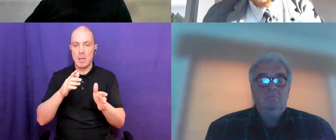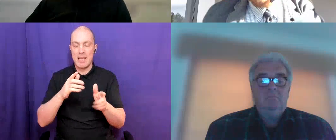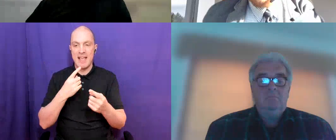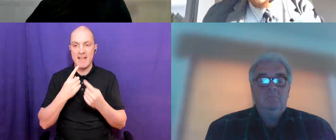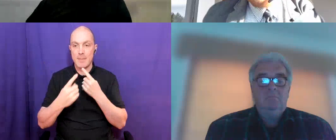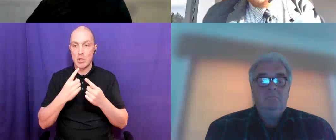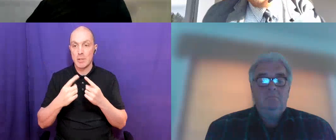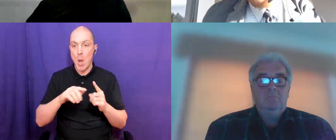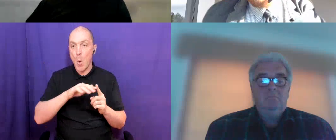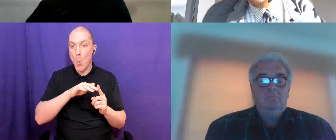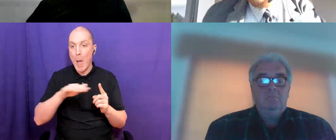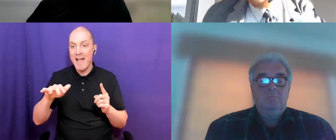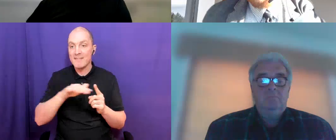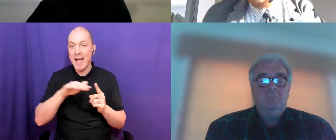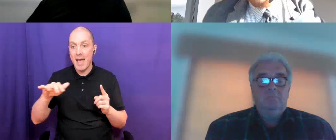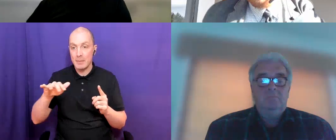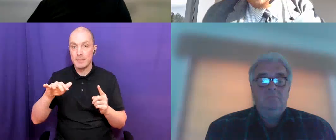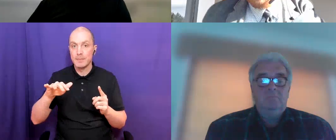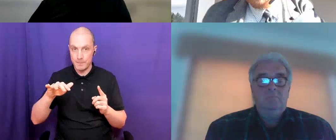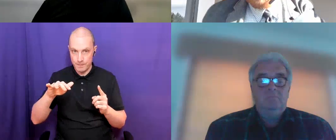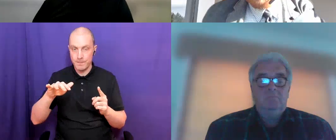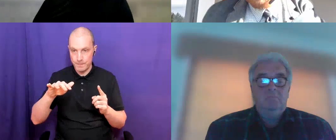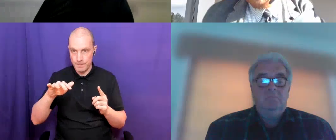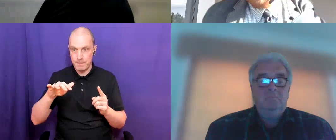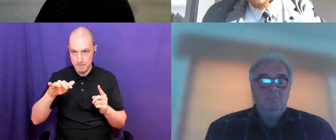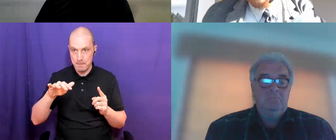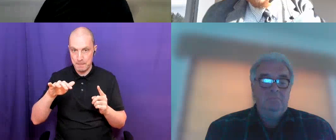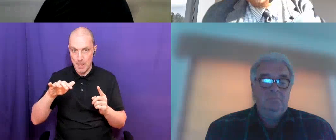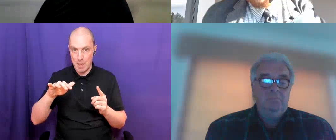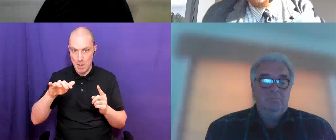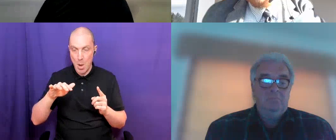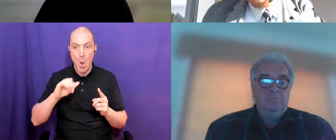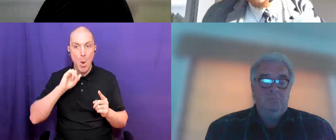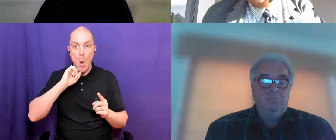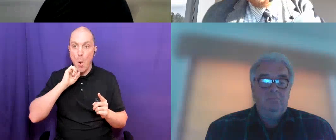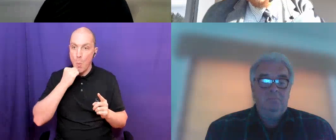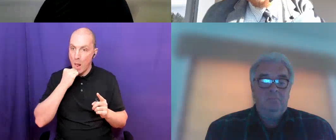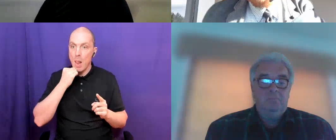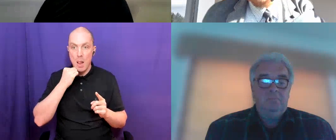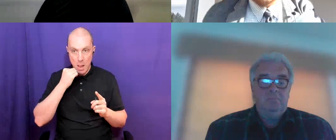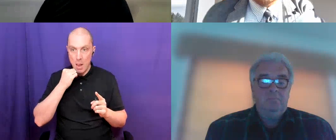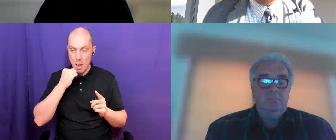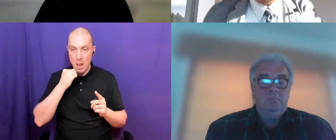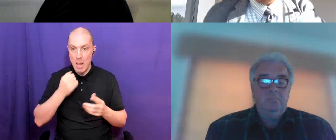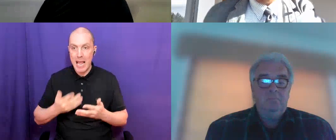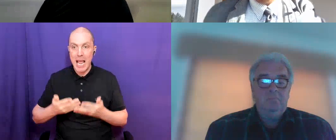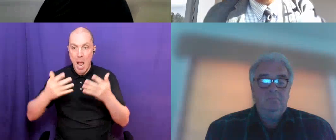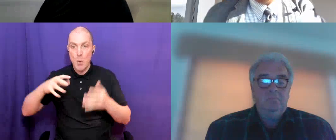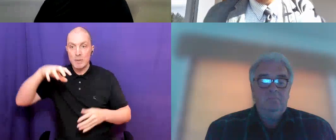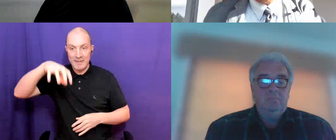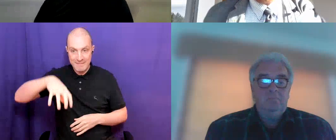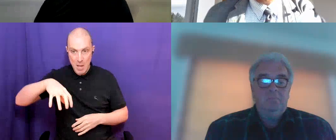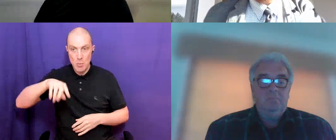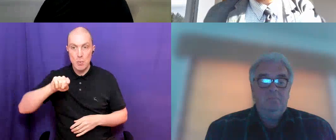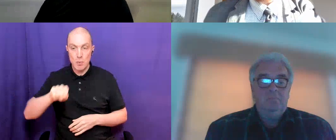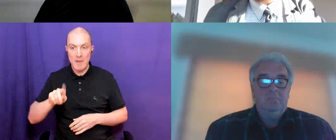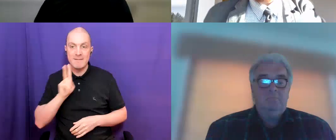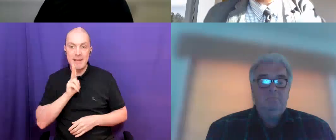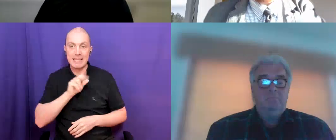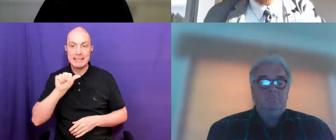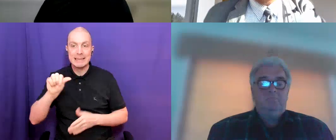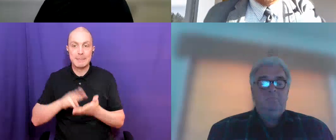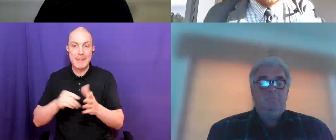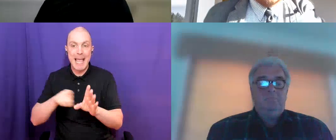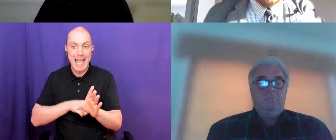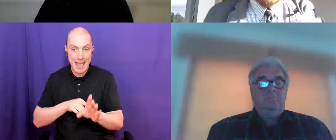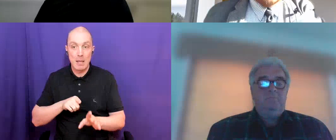count, Wi-Fi availability will be made available throughout the count venues on Friday the 6th of May. Should you